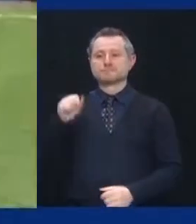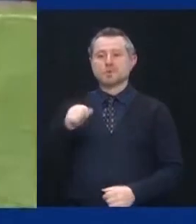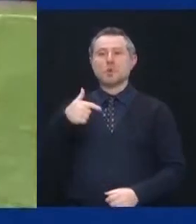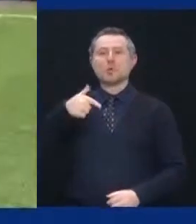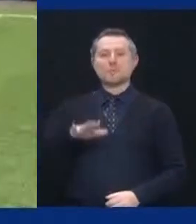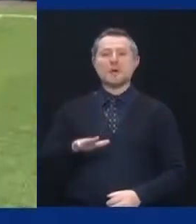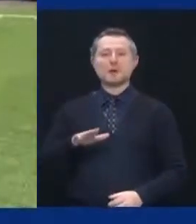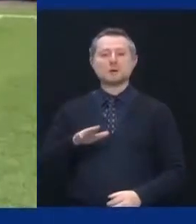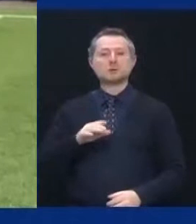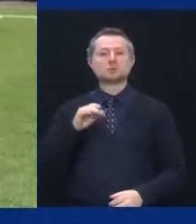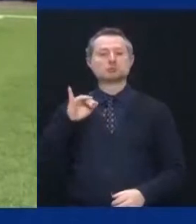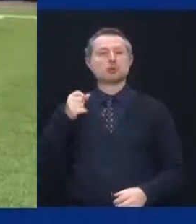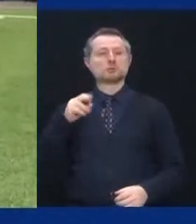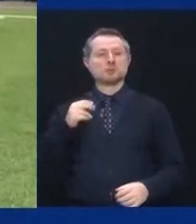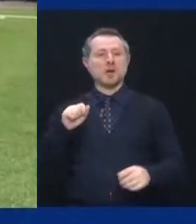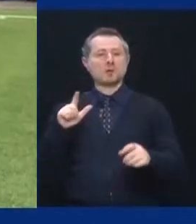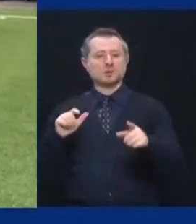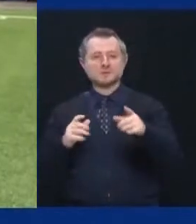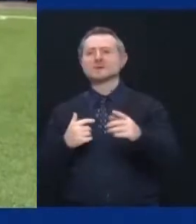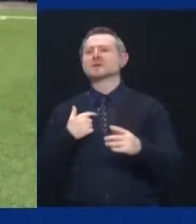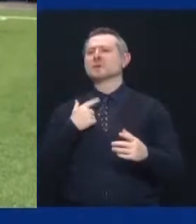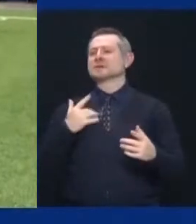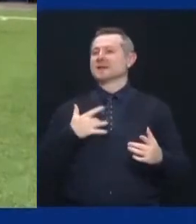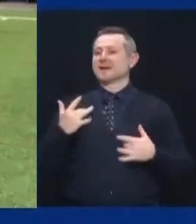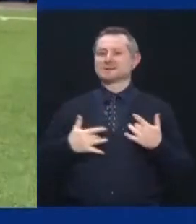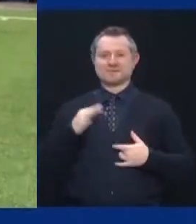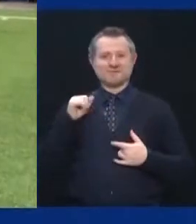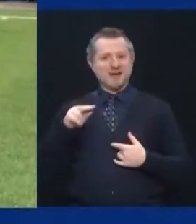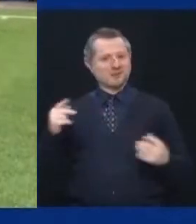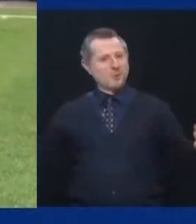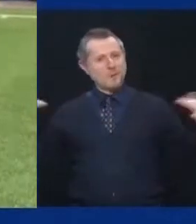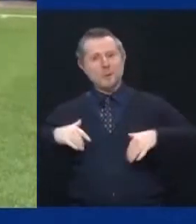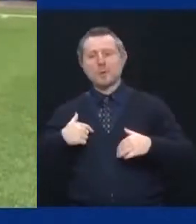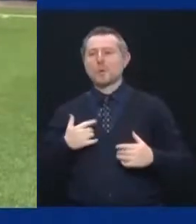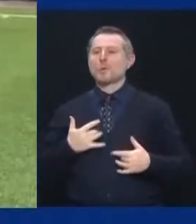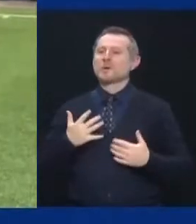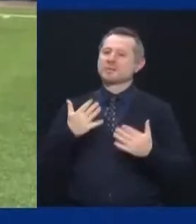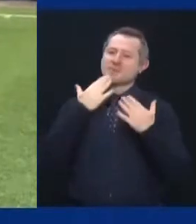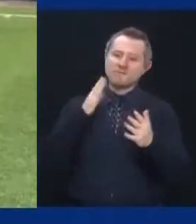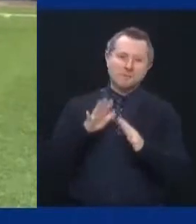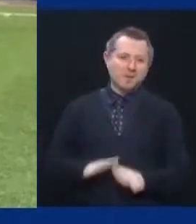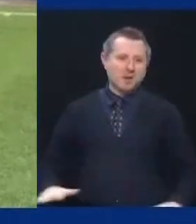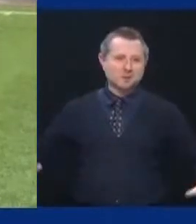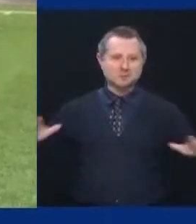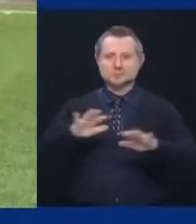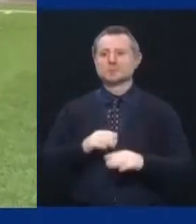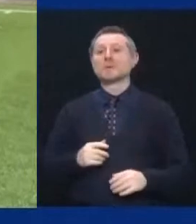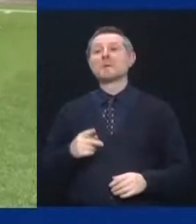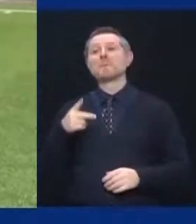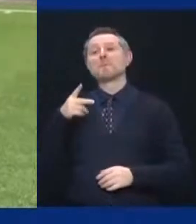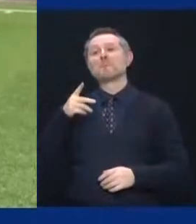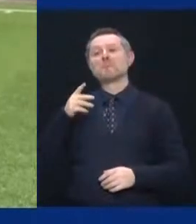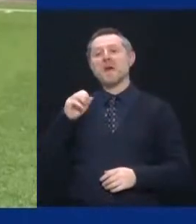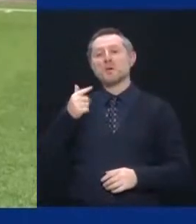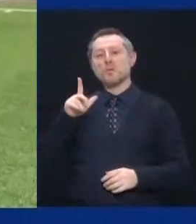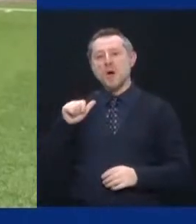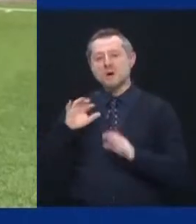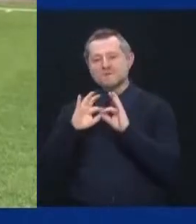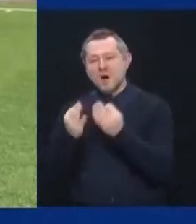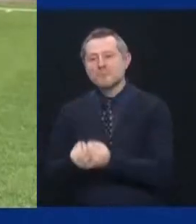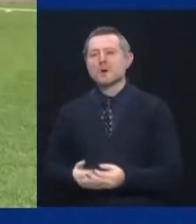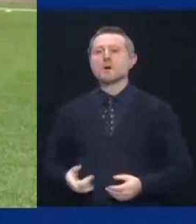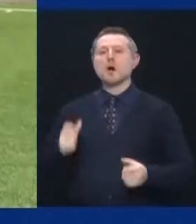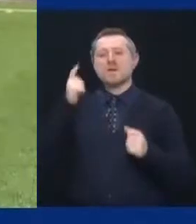allowed some fans in our first playoff game. Super excited for it. I want to thank all the parties involved, obviously the Pagulas, Governor Cuomo, everybody else involved. Thank you